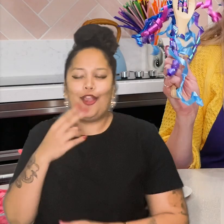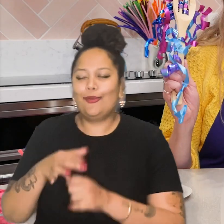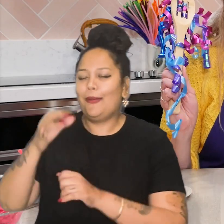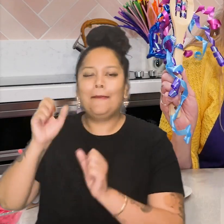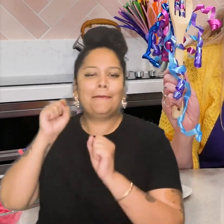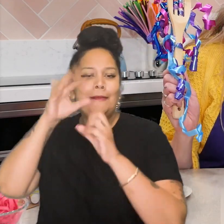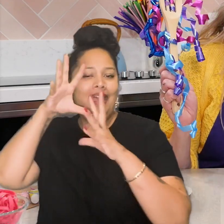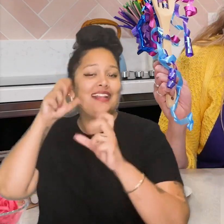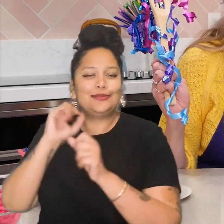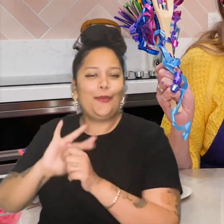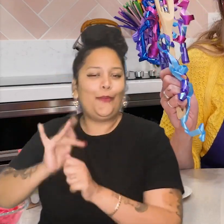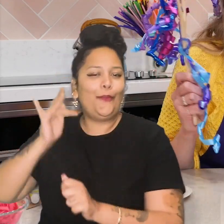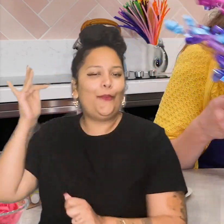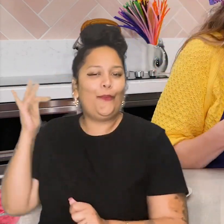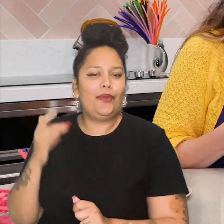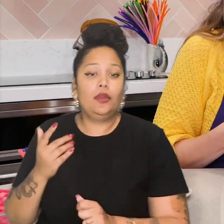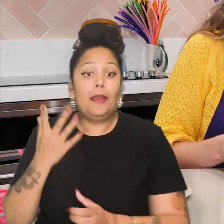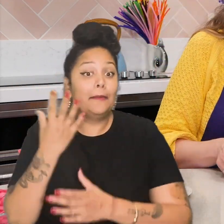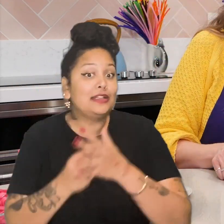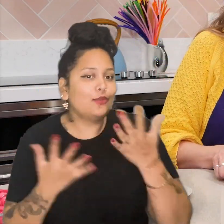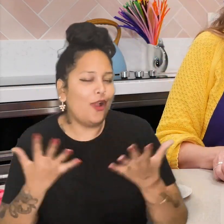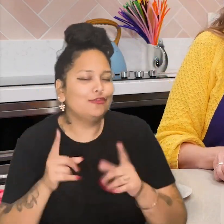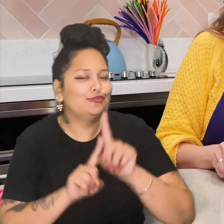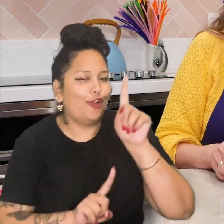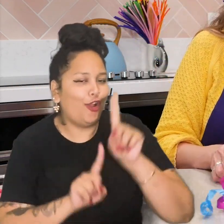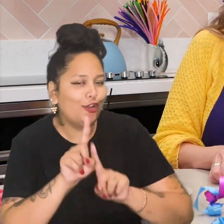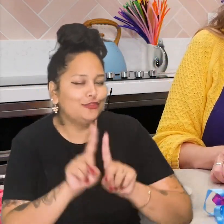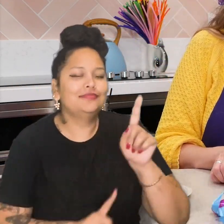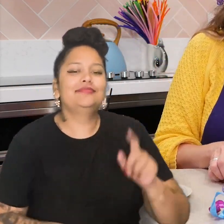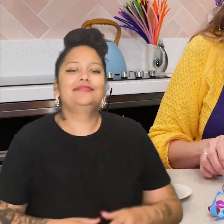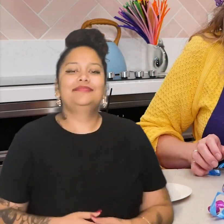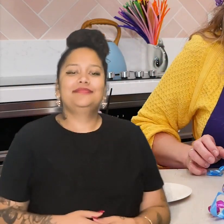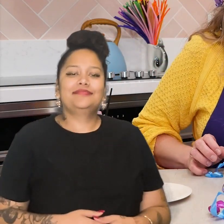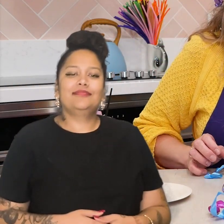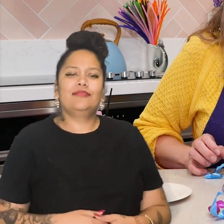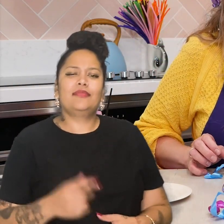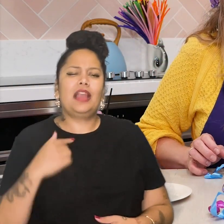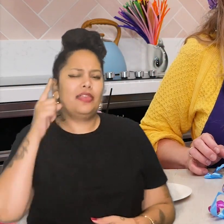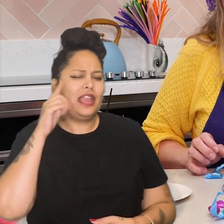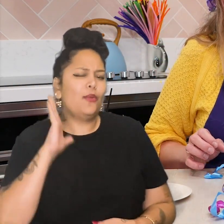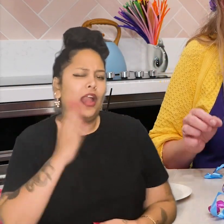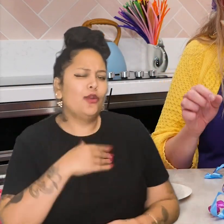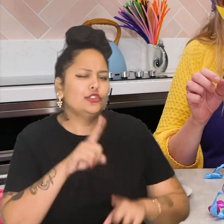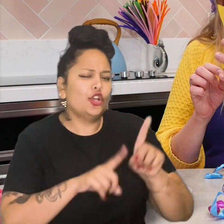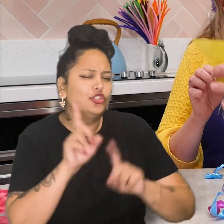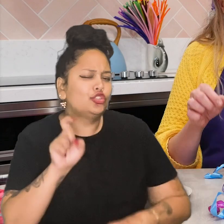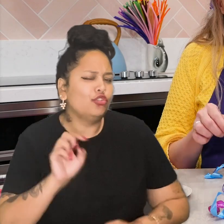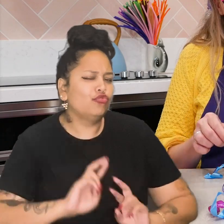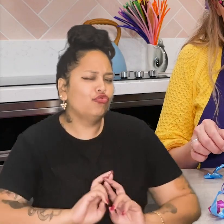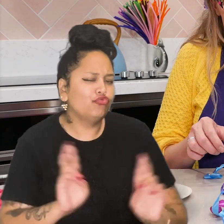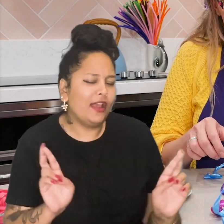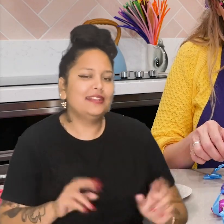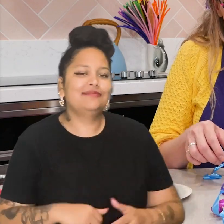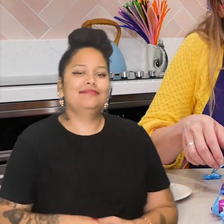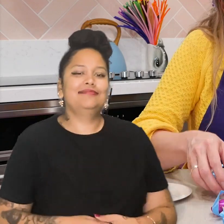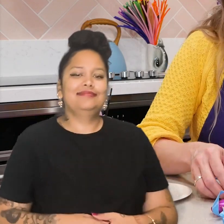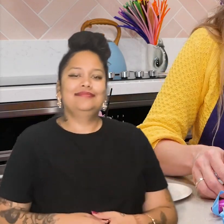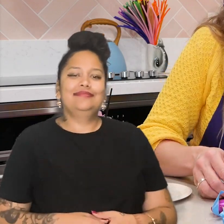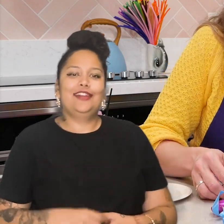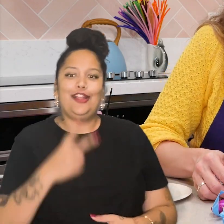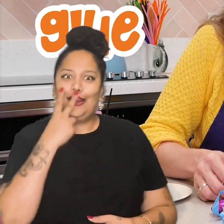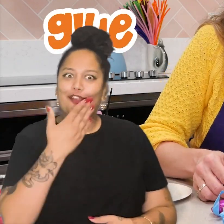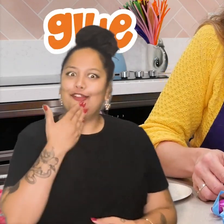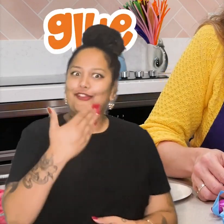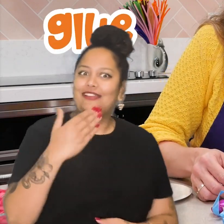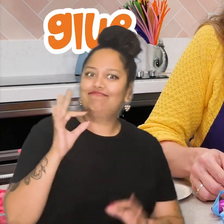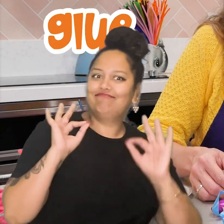It's just missing the star. So I think our star should be ready to go. It's looking great. And we're just